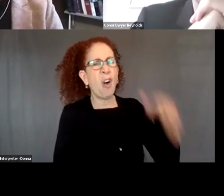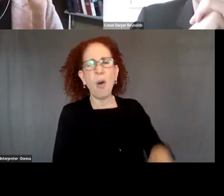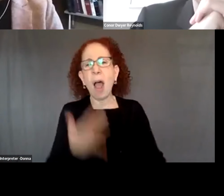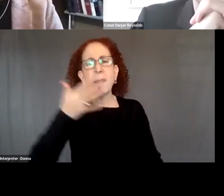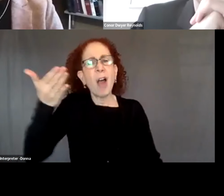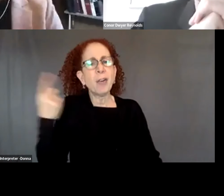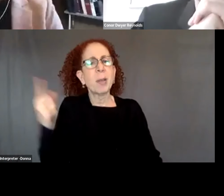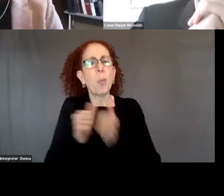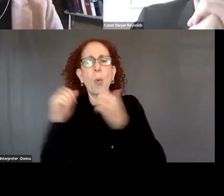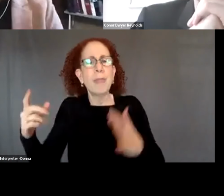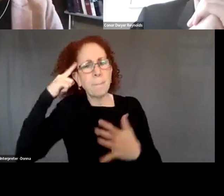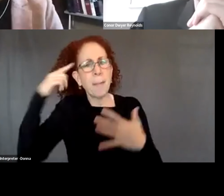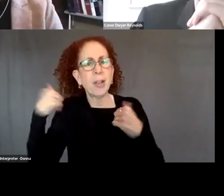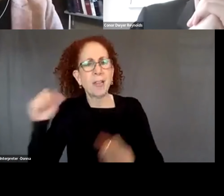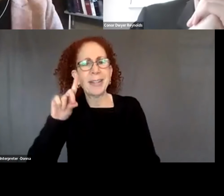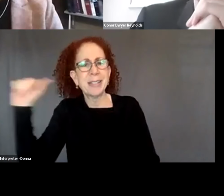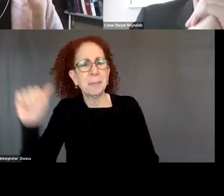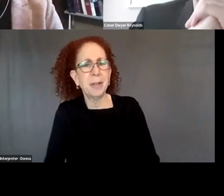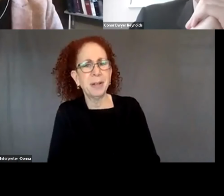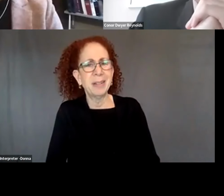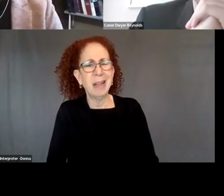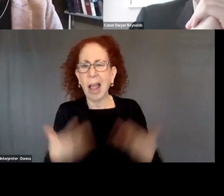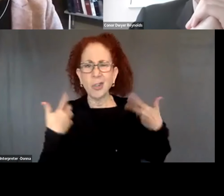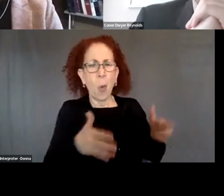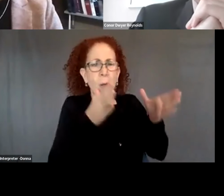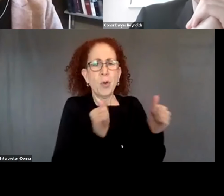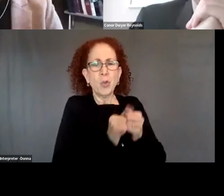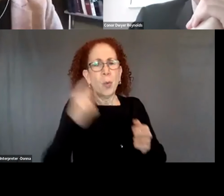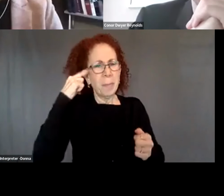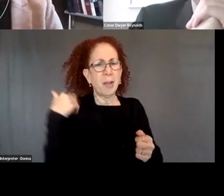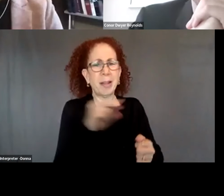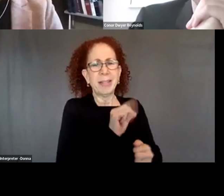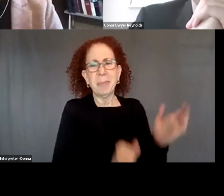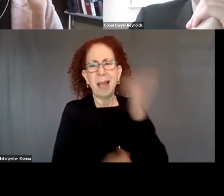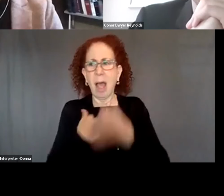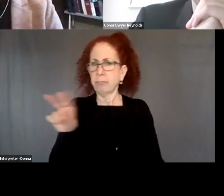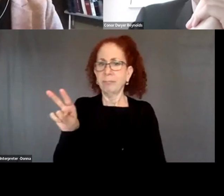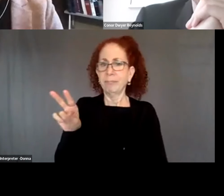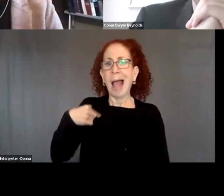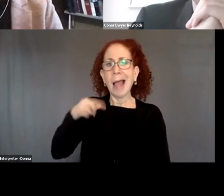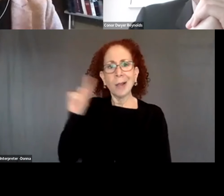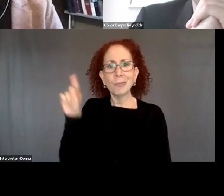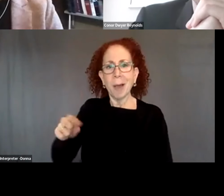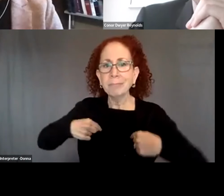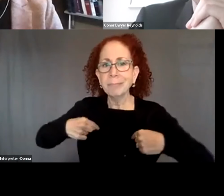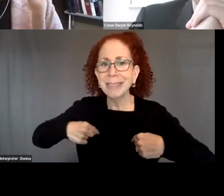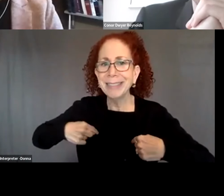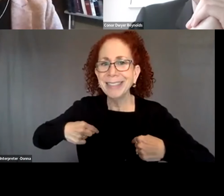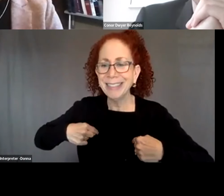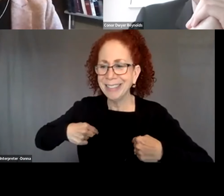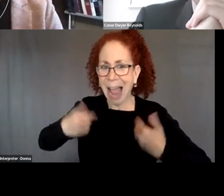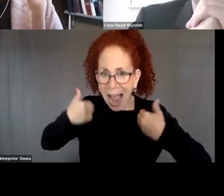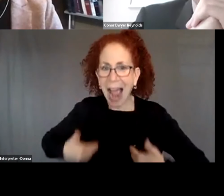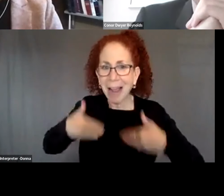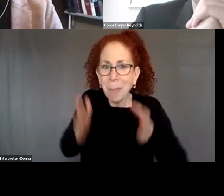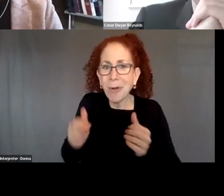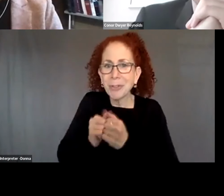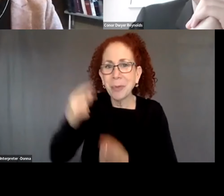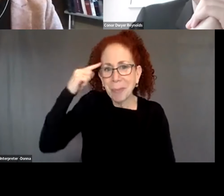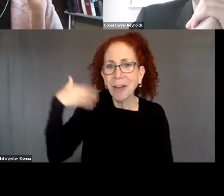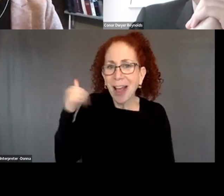health disability instead of the person with a mental health disability, I am able to point out that I am a person with a mental health